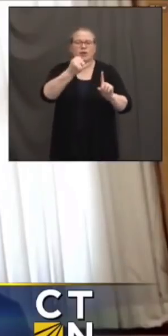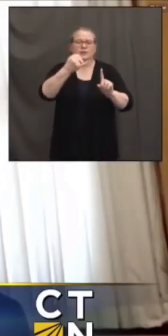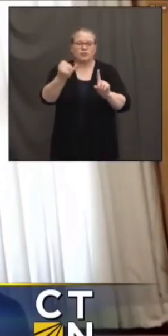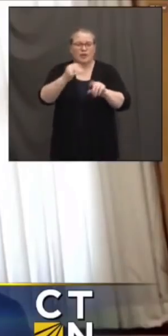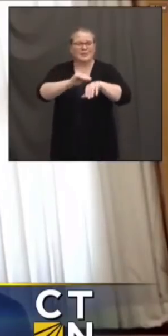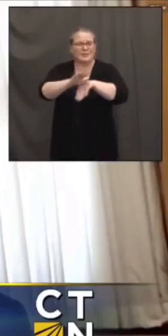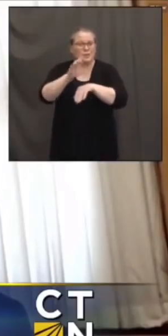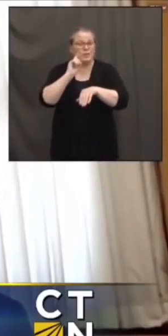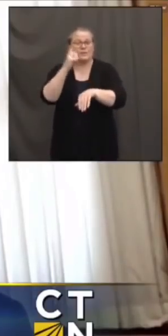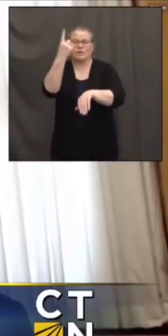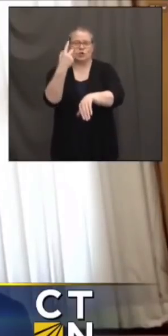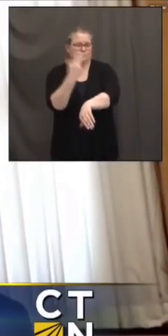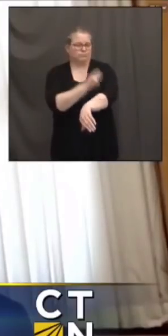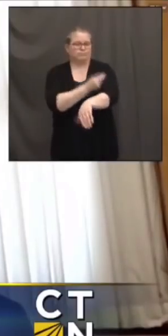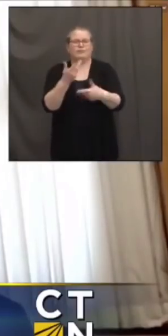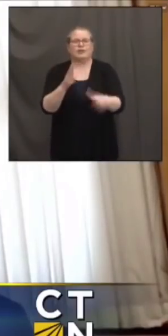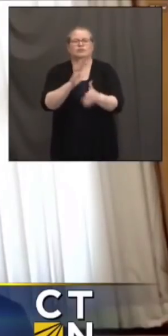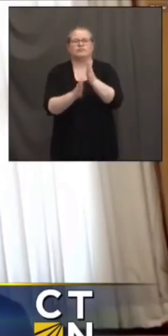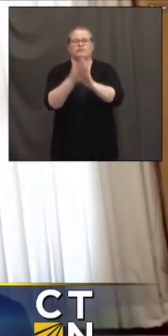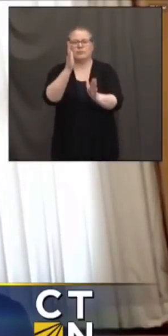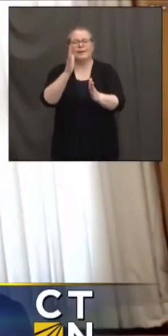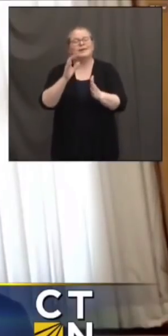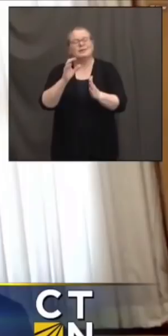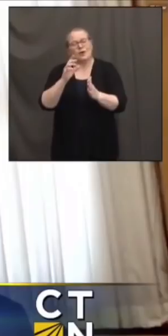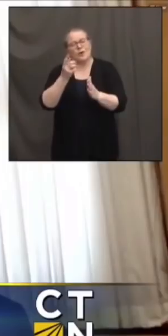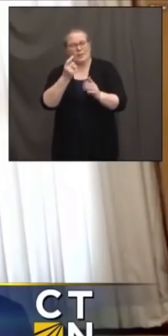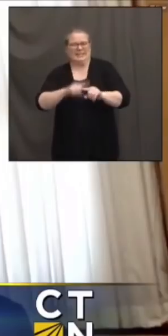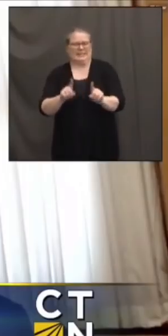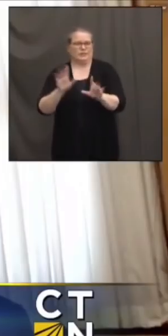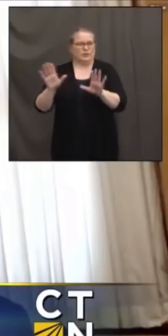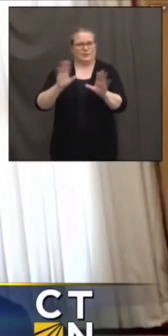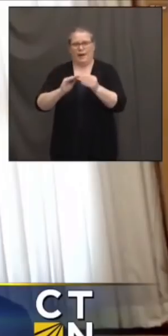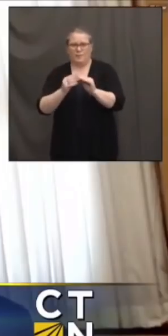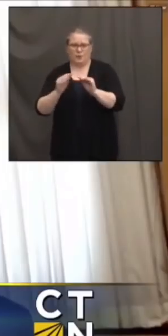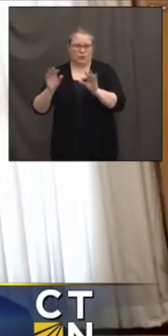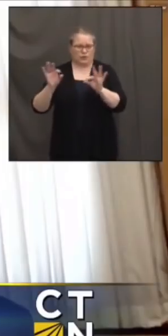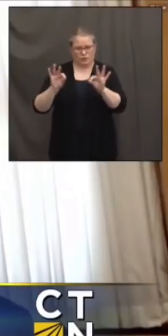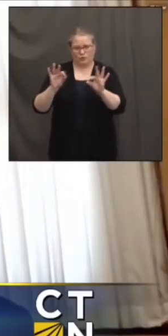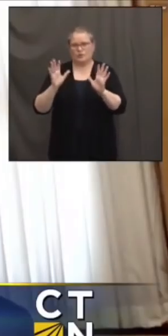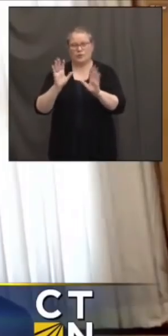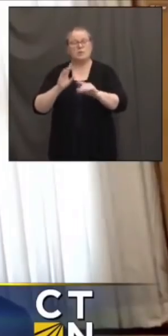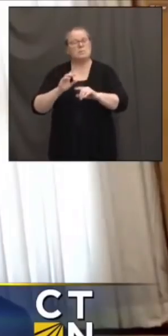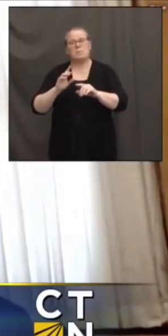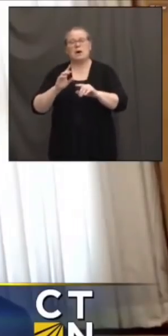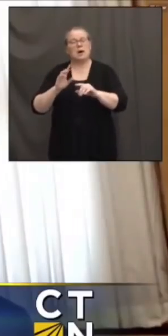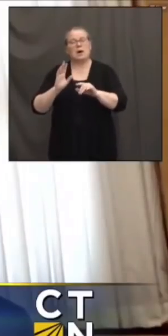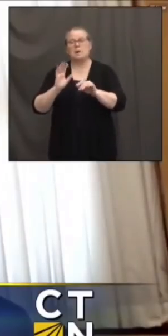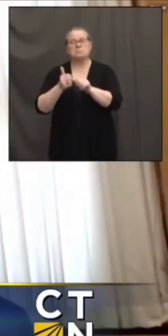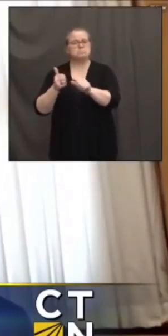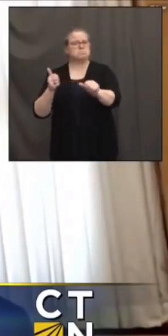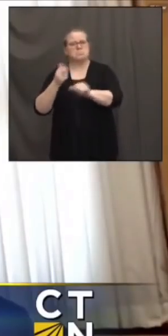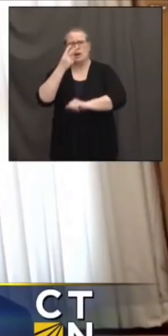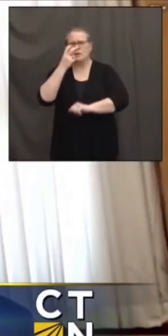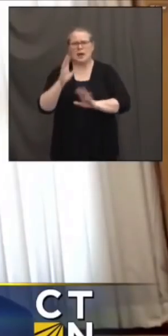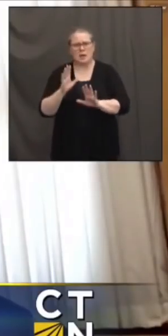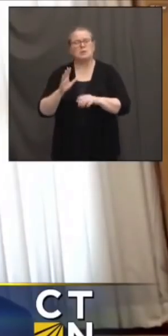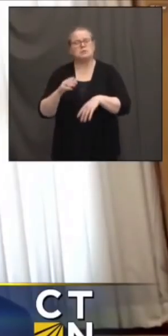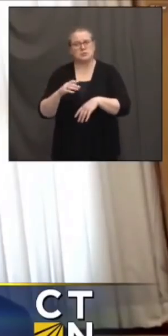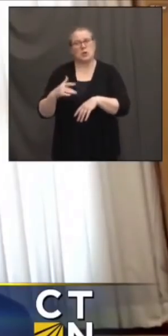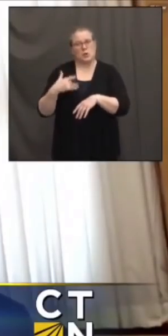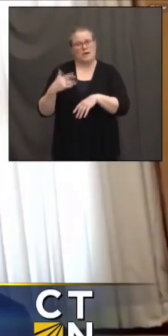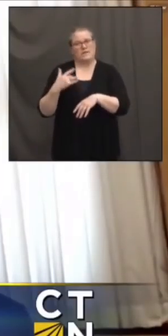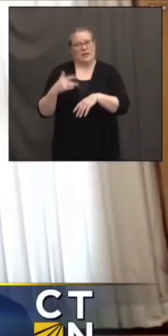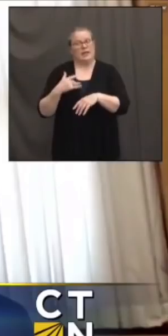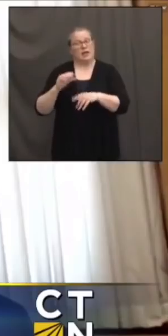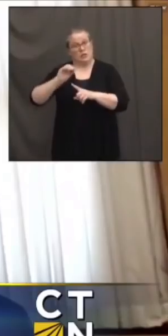once you get the first dose there, you're fully vaccinated. So there won't be a huge time lag there, Paul. So we're going to be getting to some very high